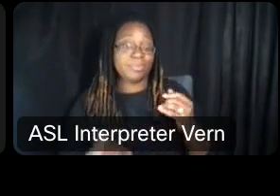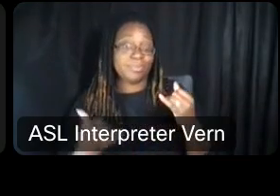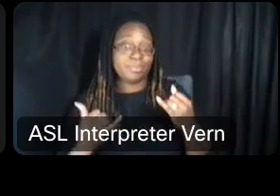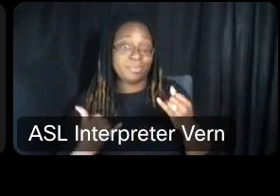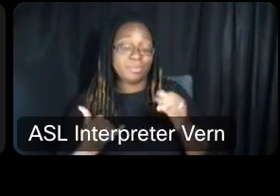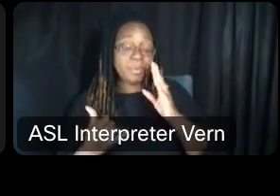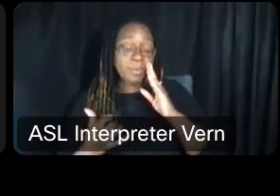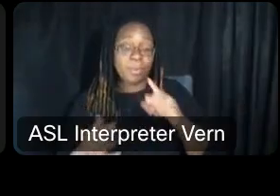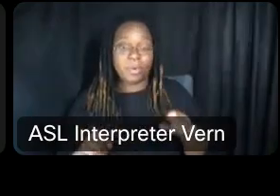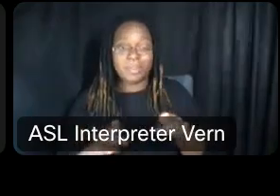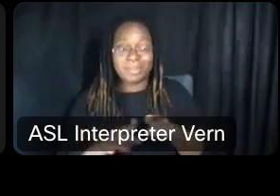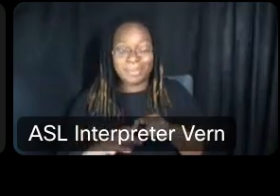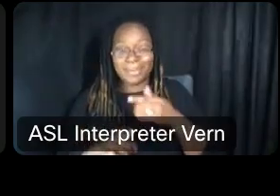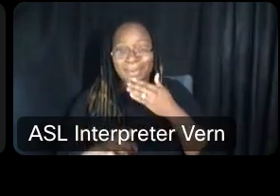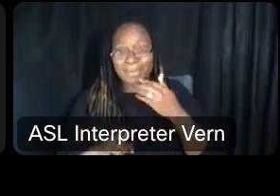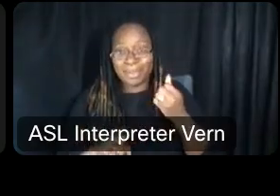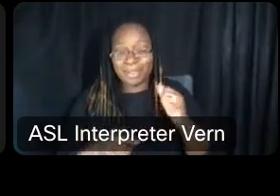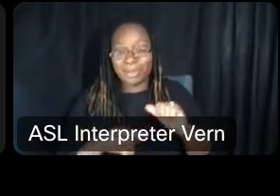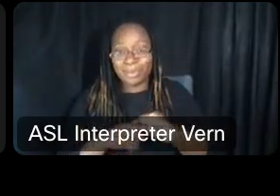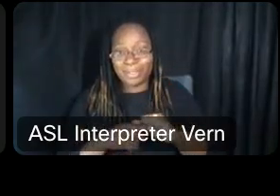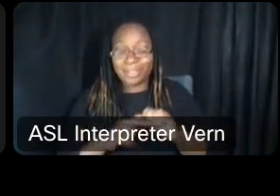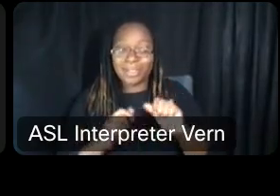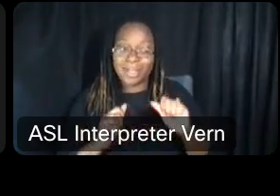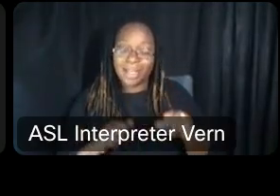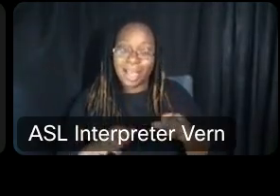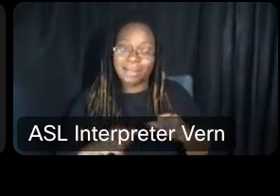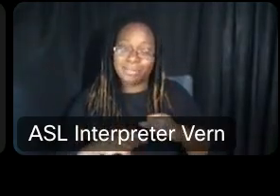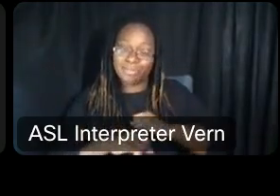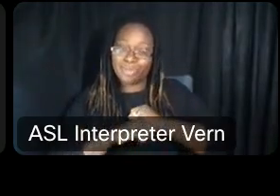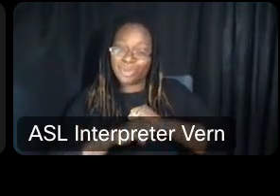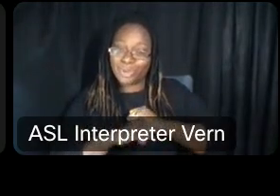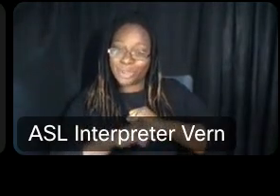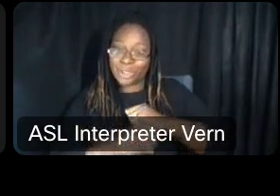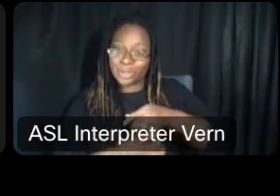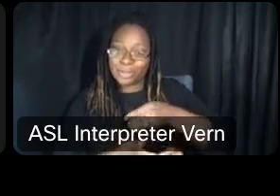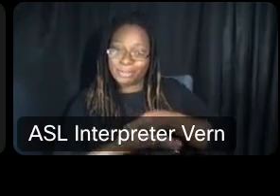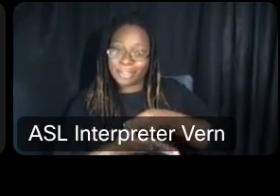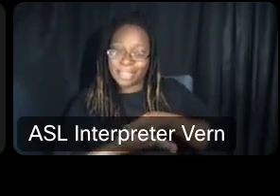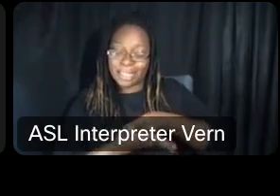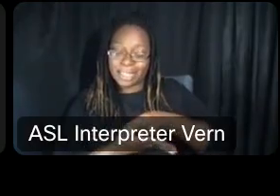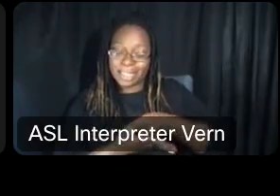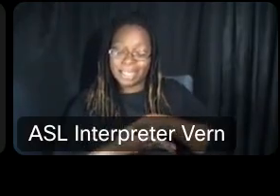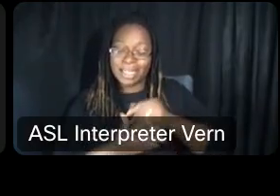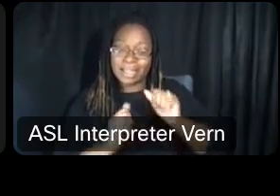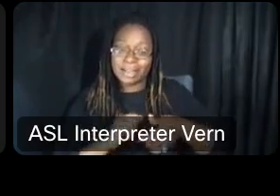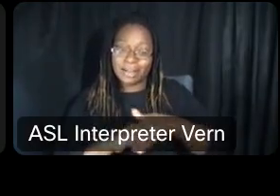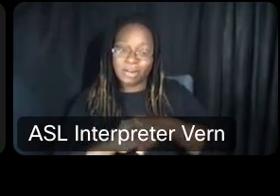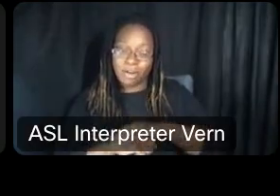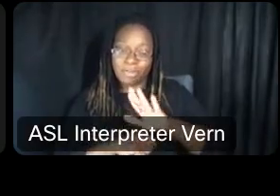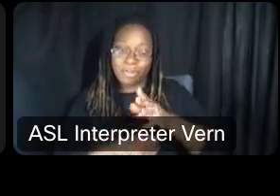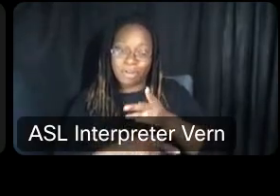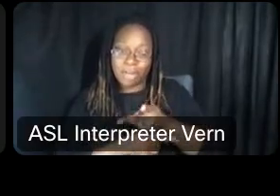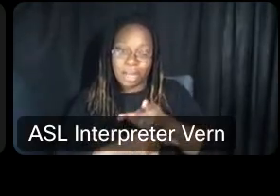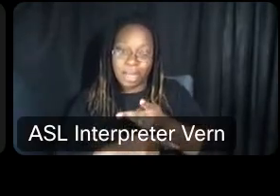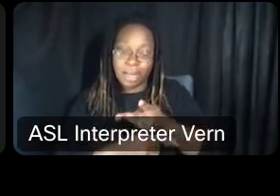also be best practice to be able to secure some kind of funding to be able to cover the cost of care and